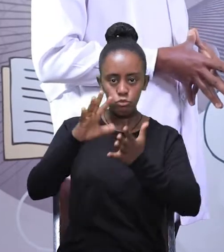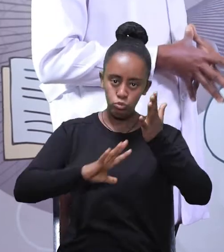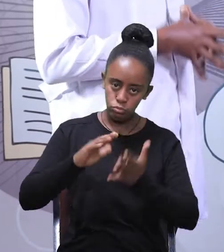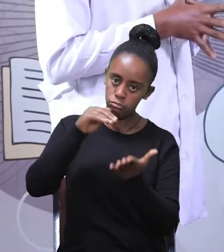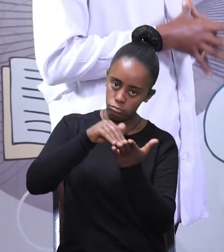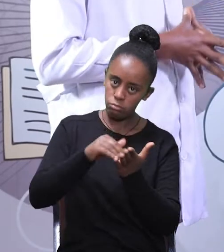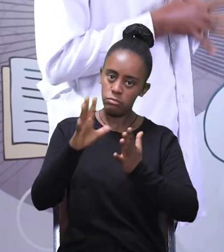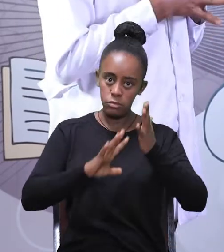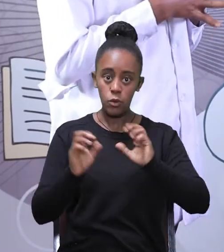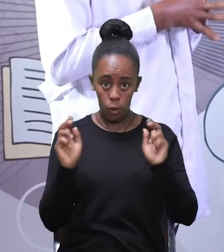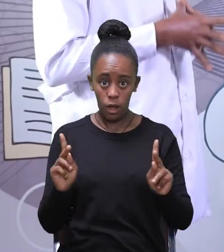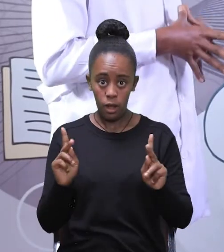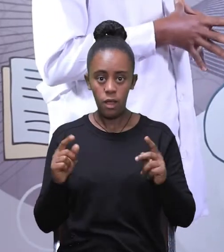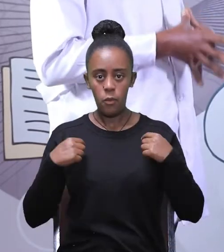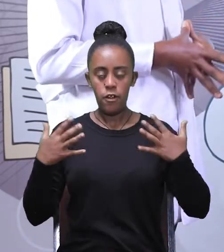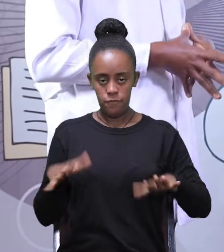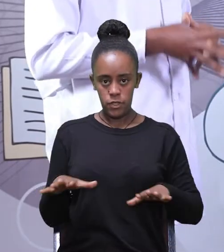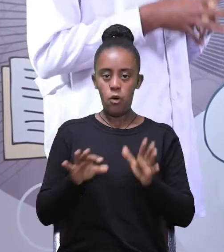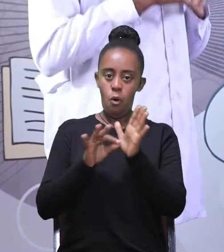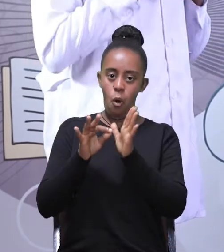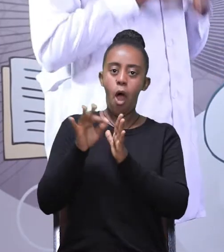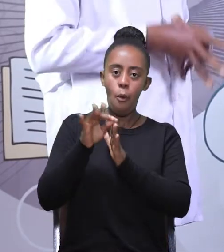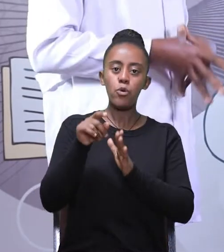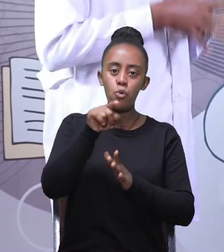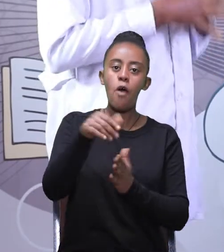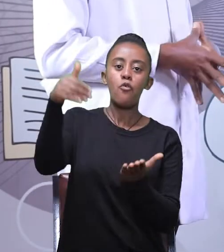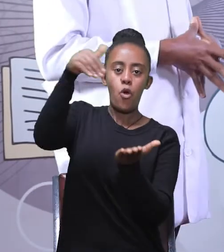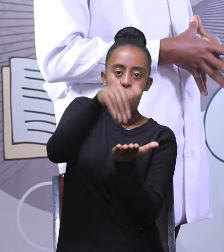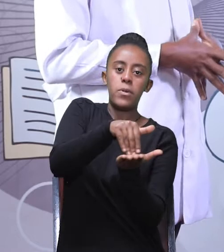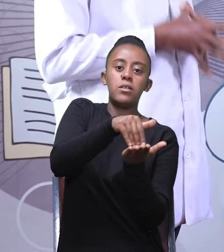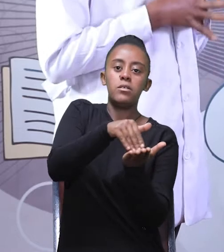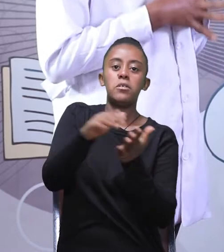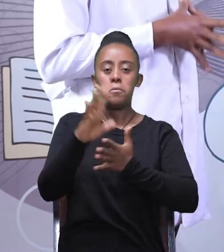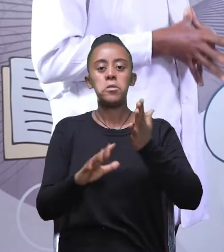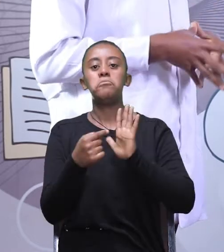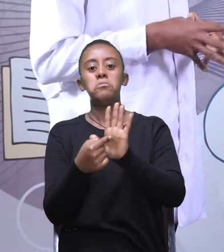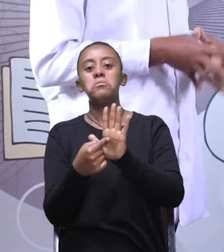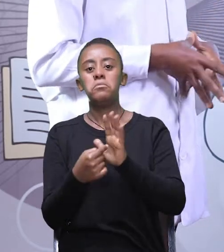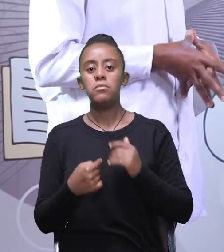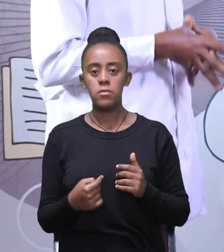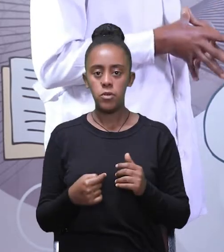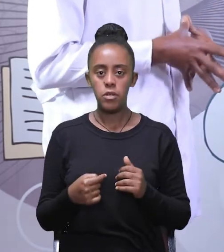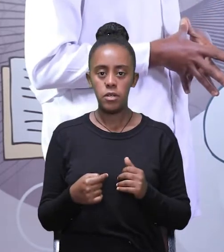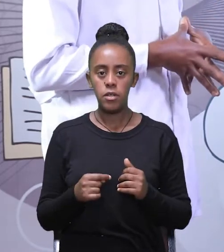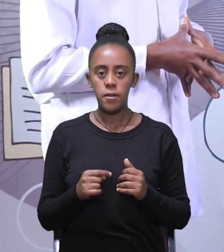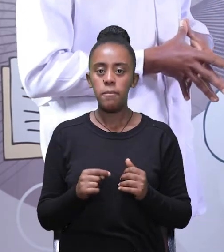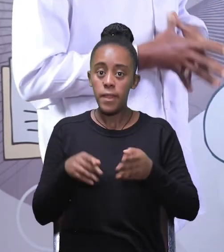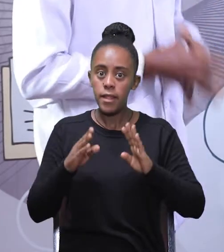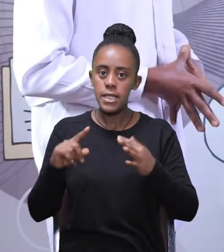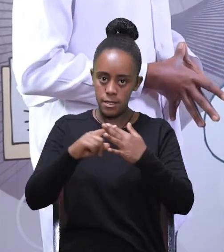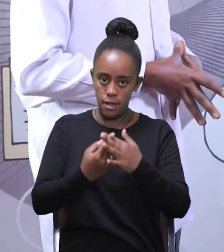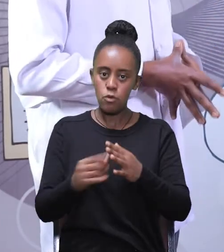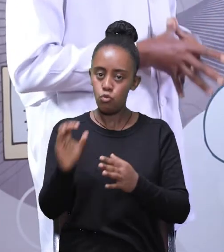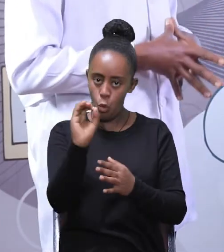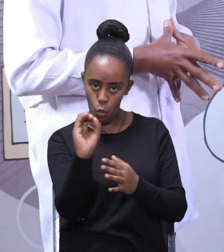numbers. When I finished count the numbers, you have to repeat the numbers. You have to repeat the numbers. Let us start from